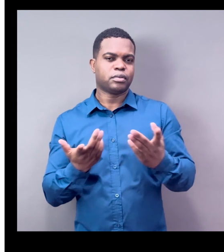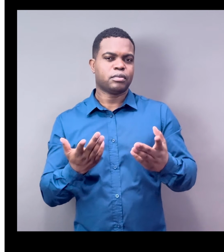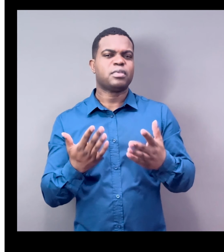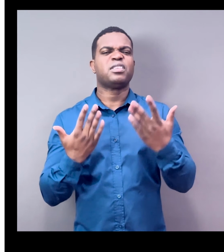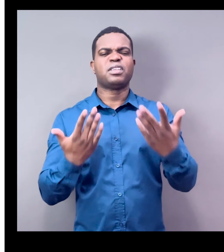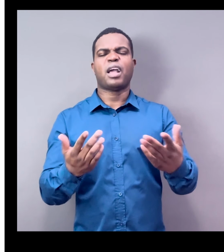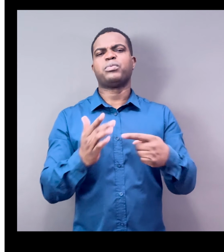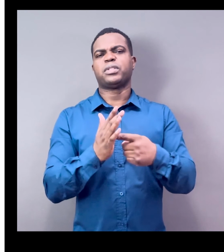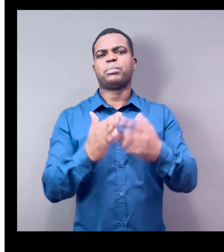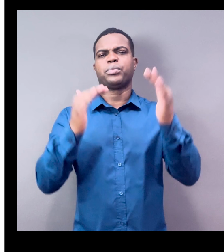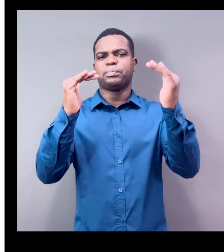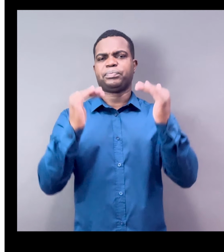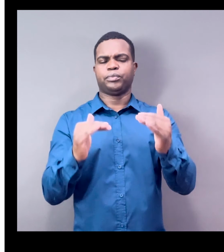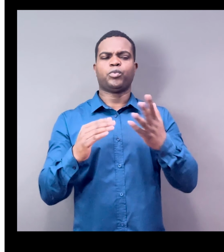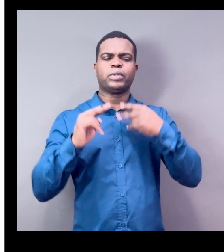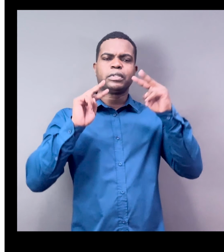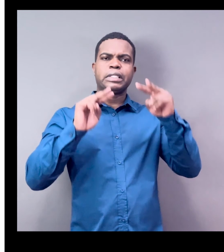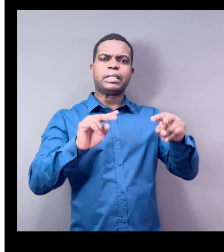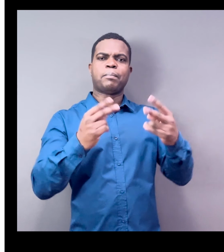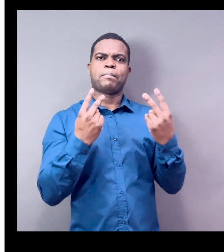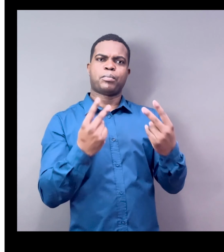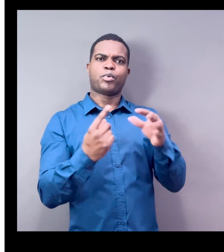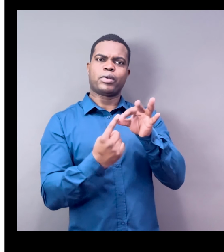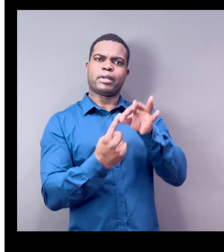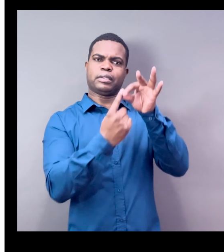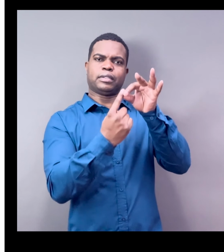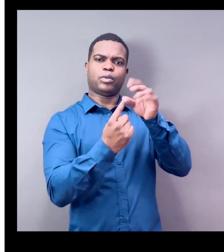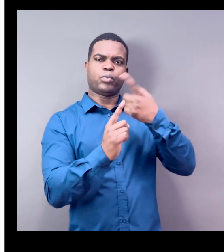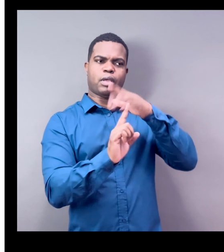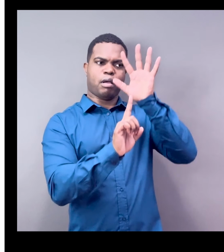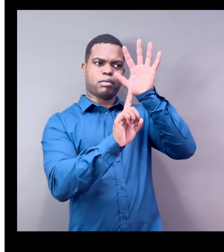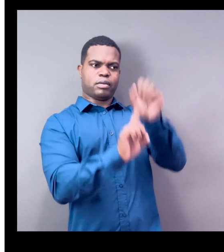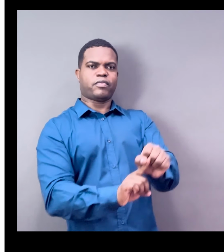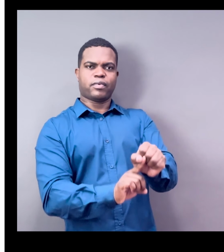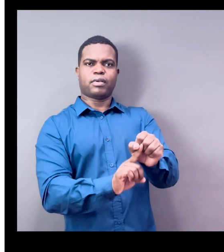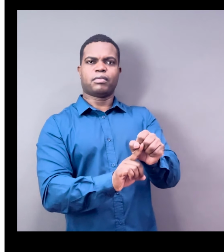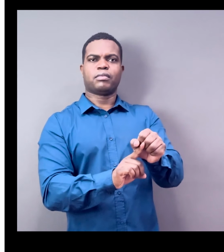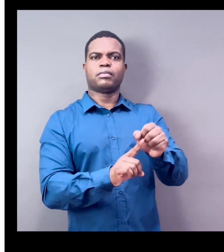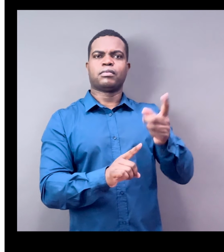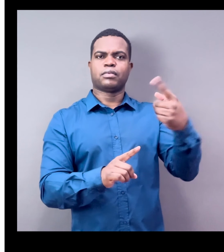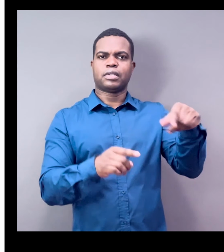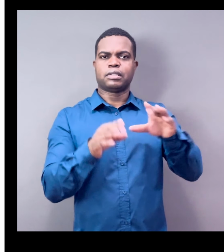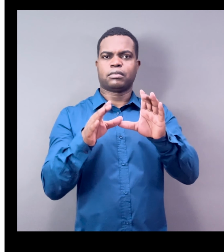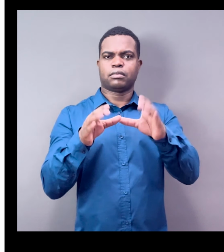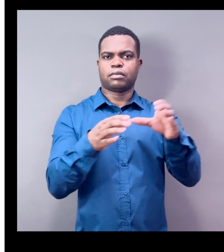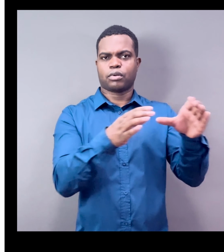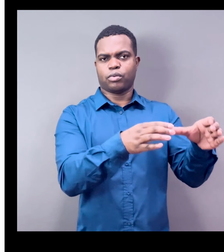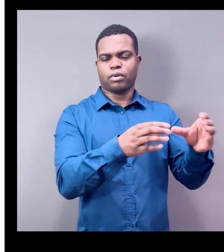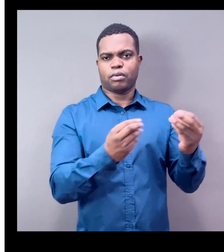So let's look at importance of identifying stakeholders.